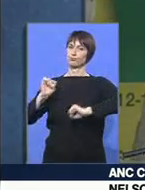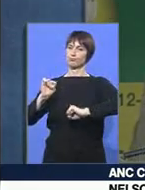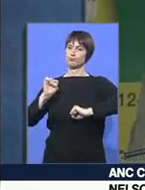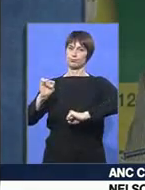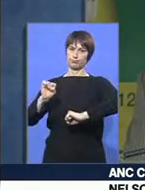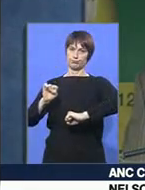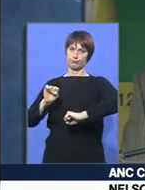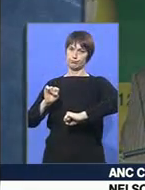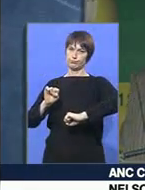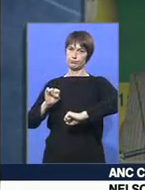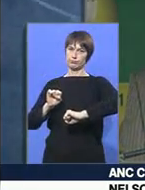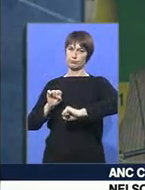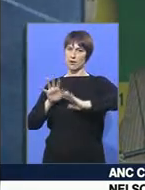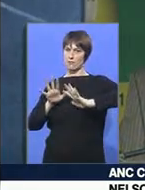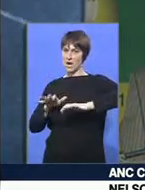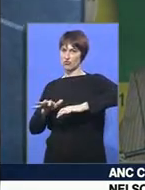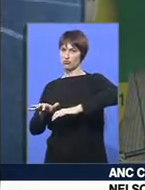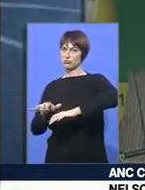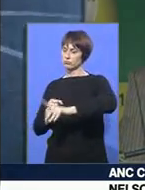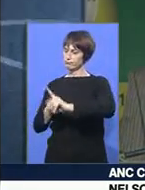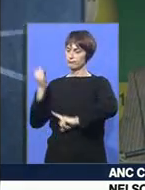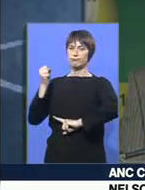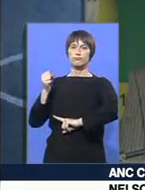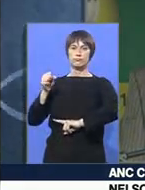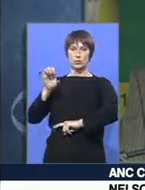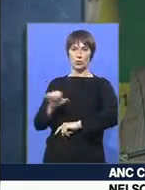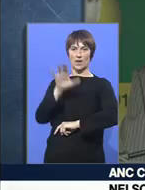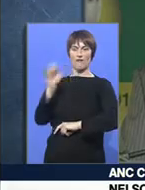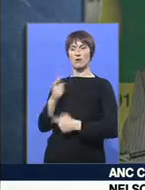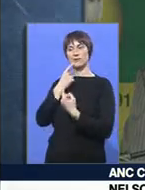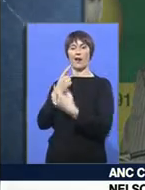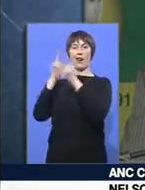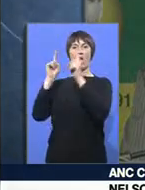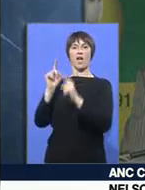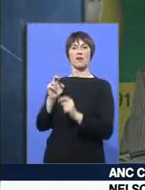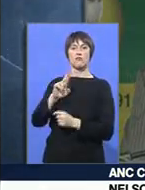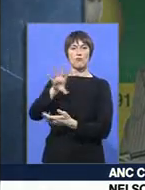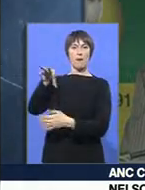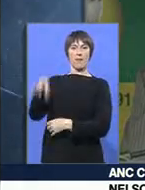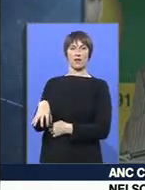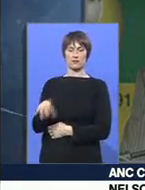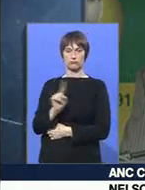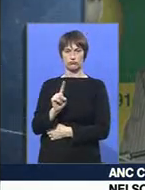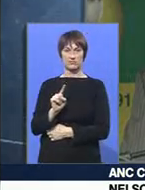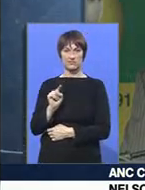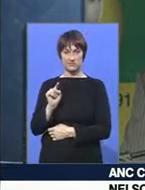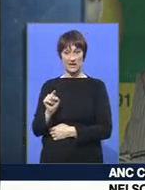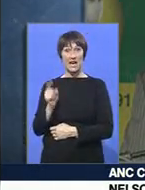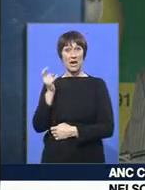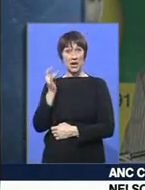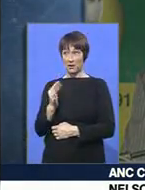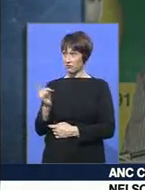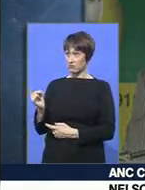the declaration of South Africa as a republic on the 31st May 1961,